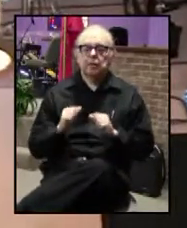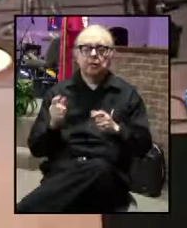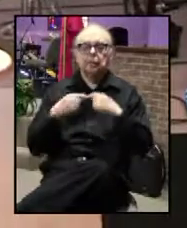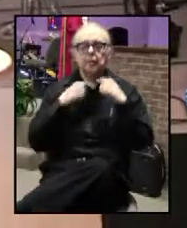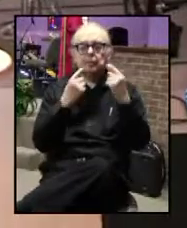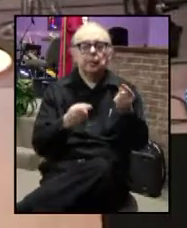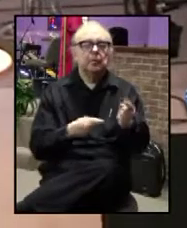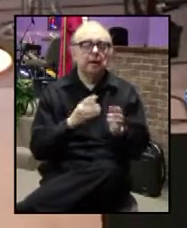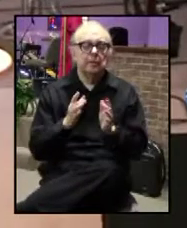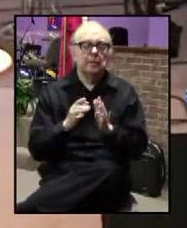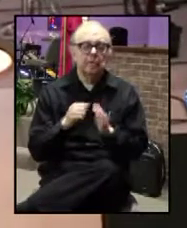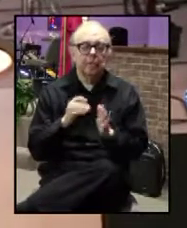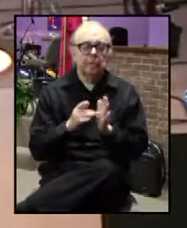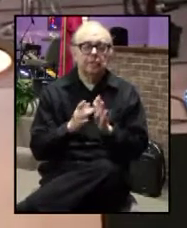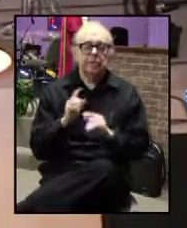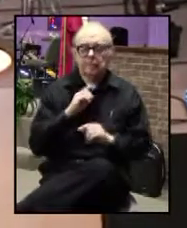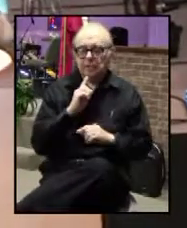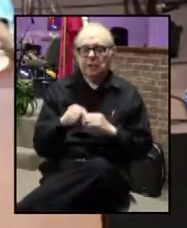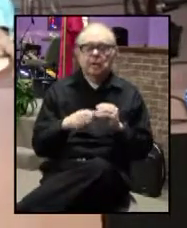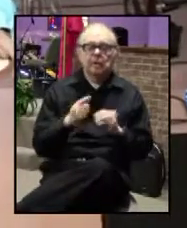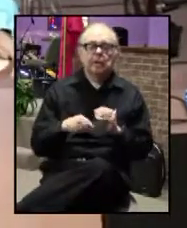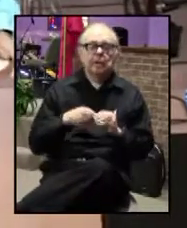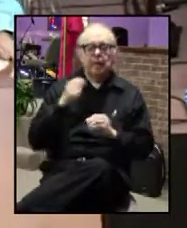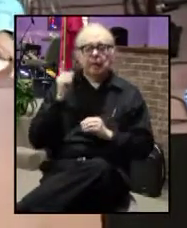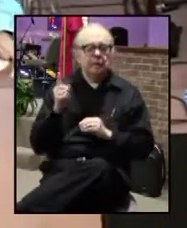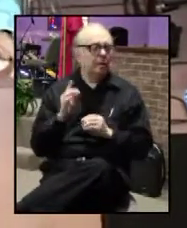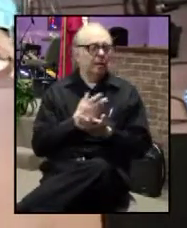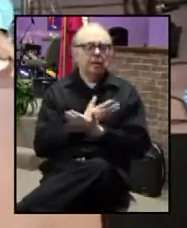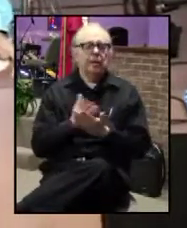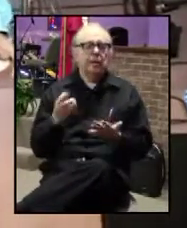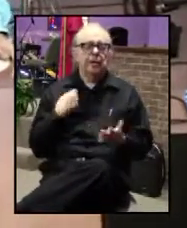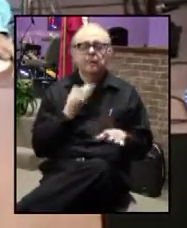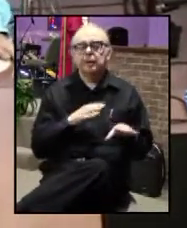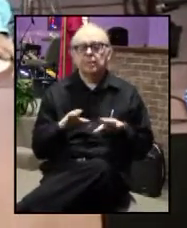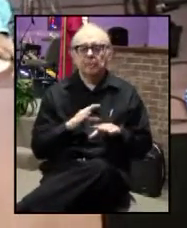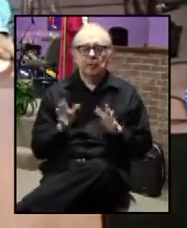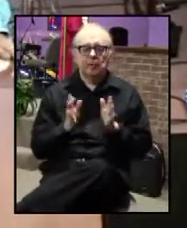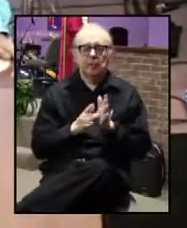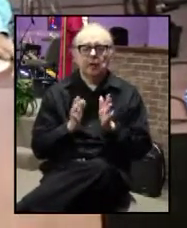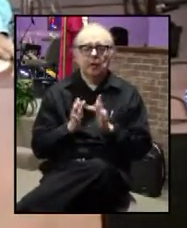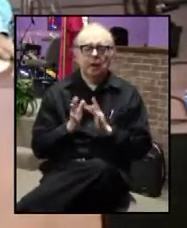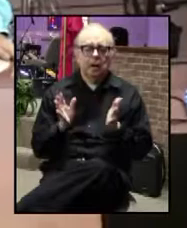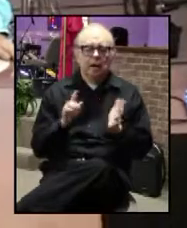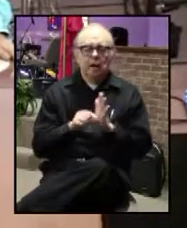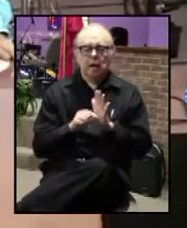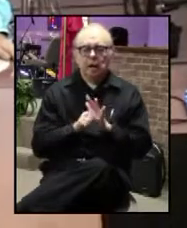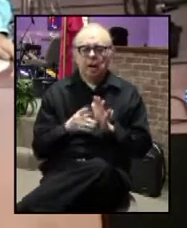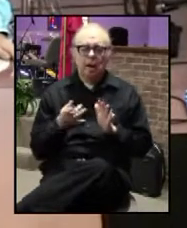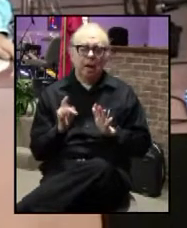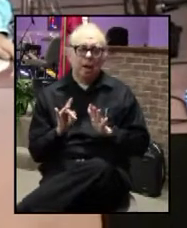proclaim him and tell about him in everything we do. Jesus, verse